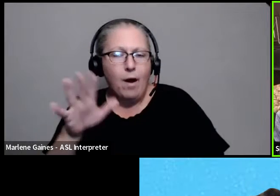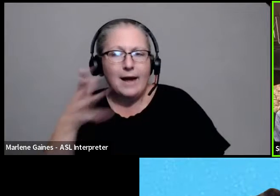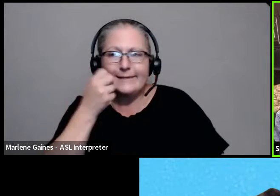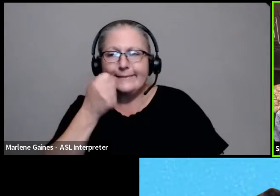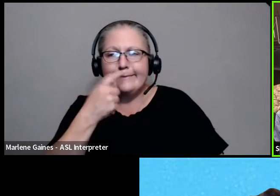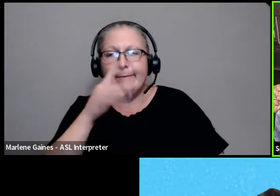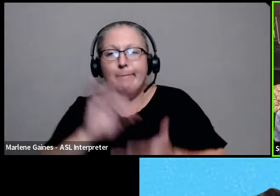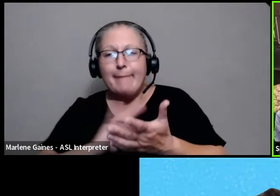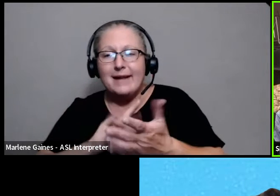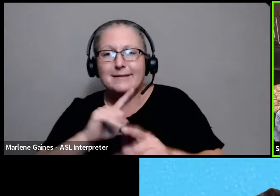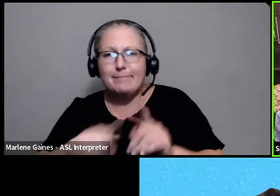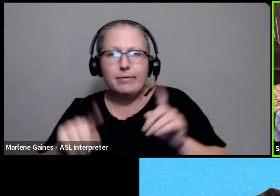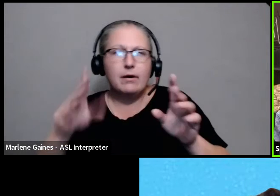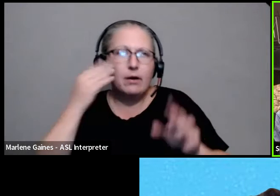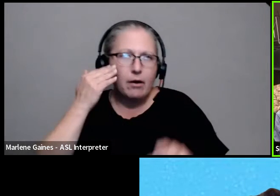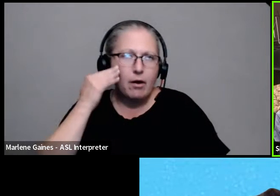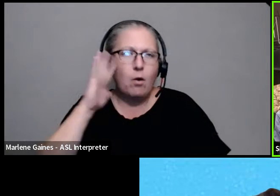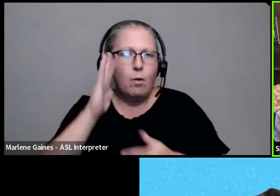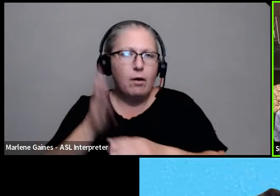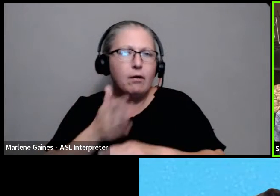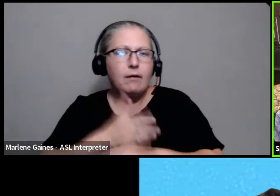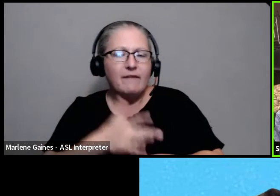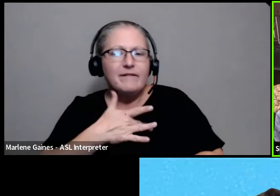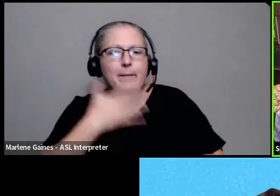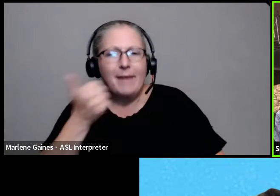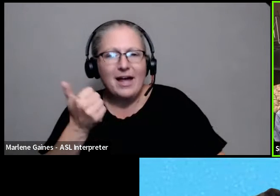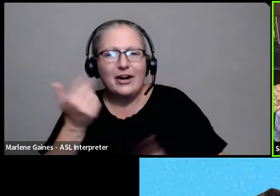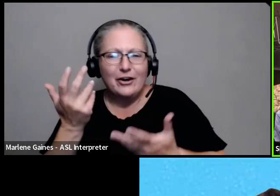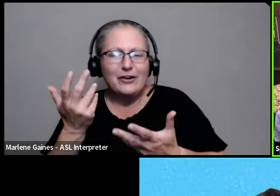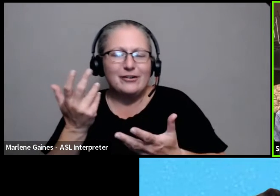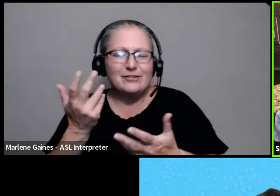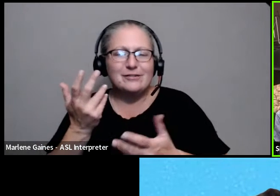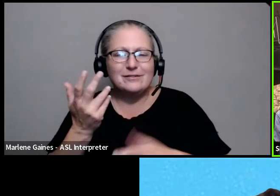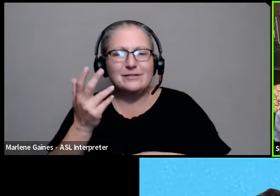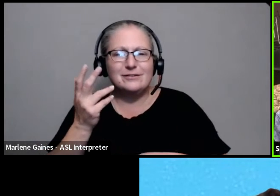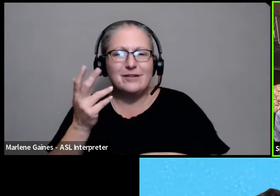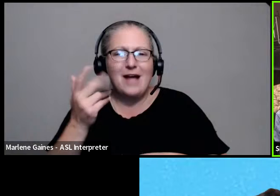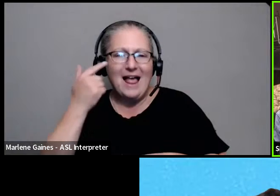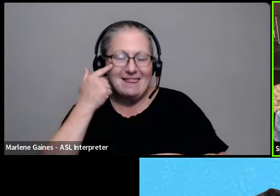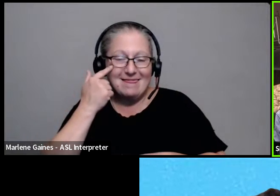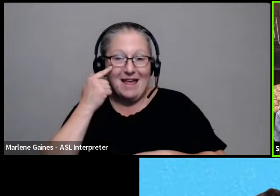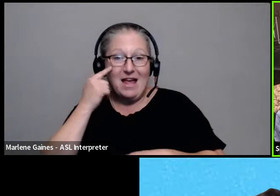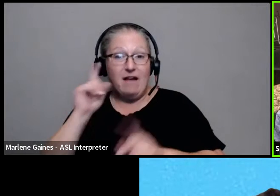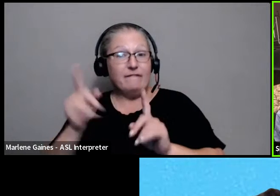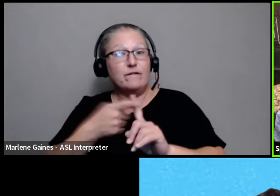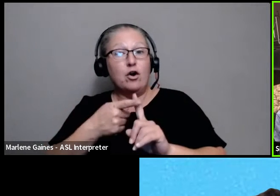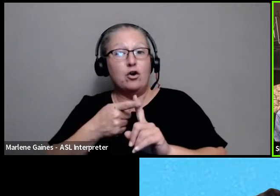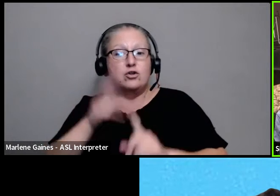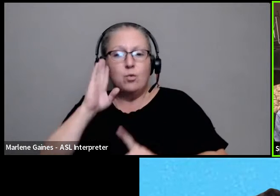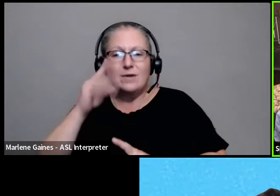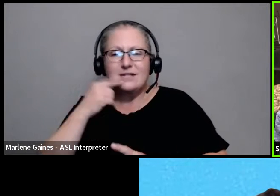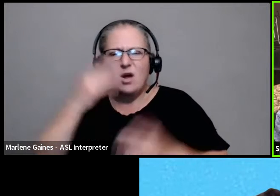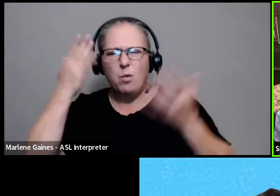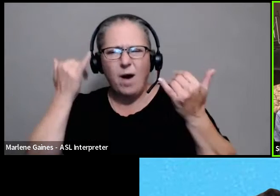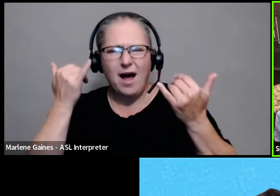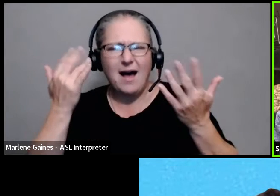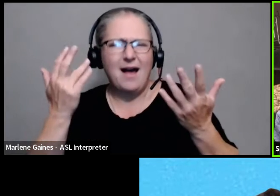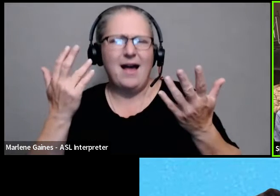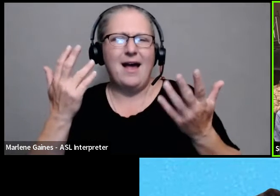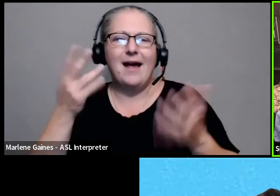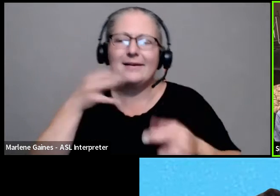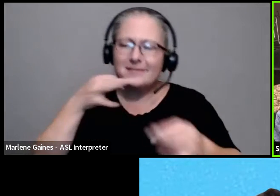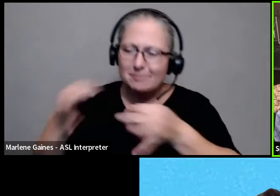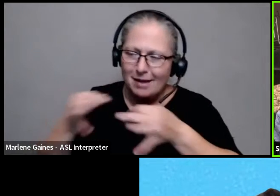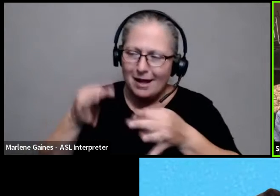medicine, but it's going to make them feel better. And so like, I think initially it's like, why do we have this? And you explain